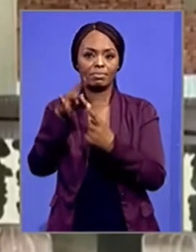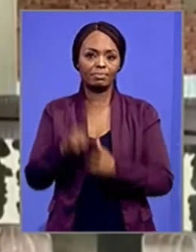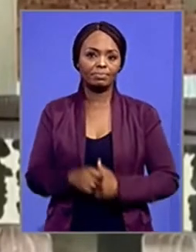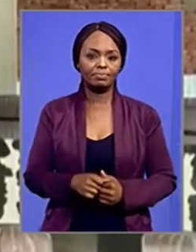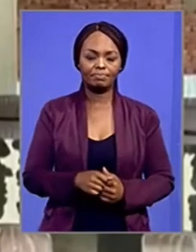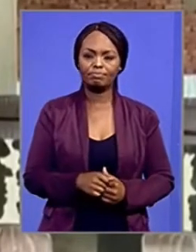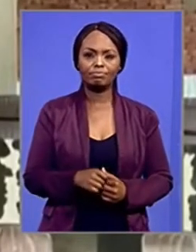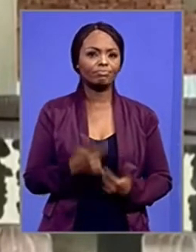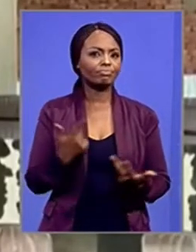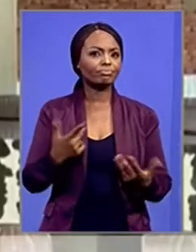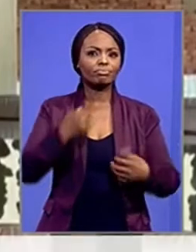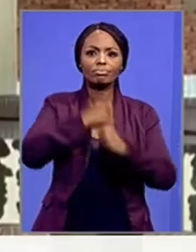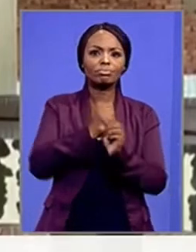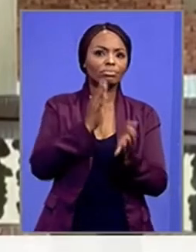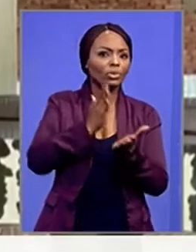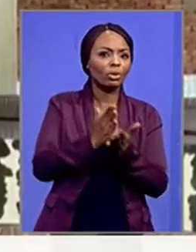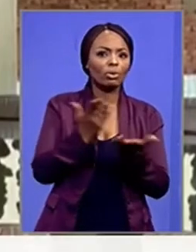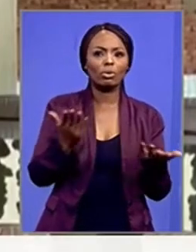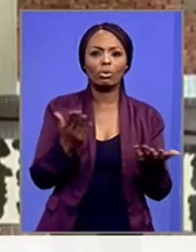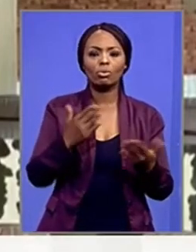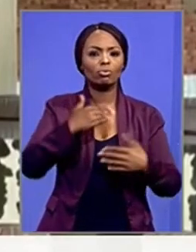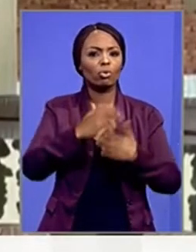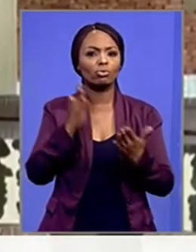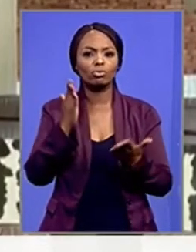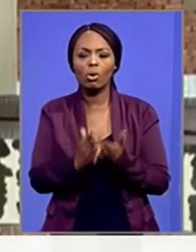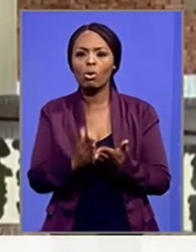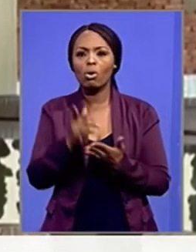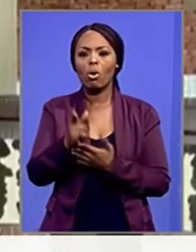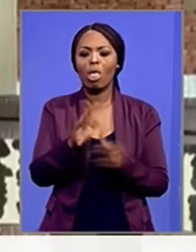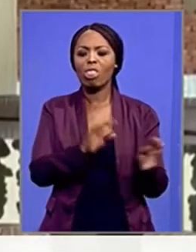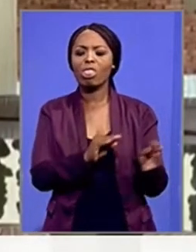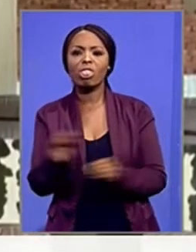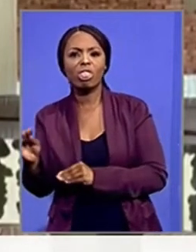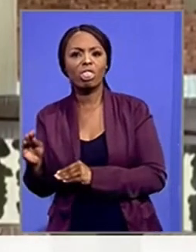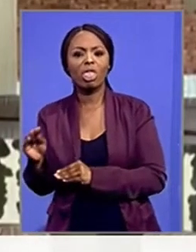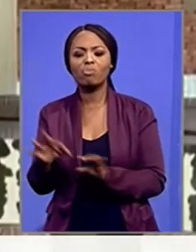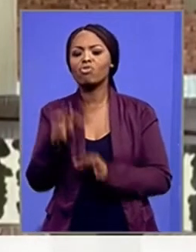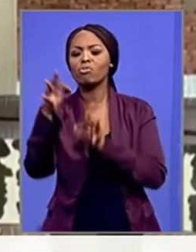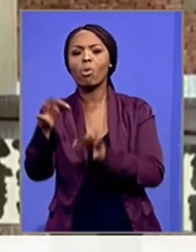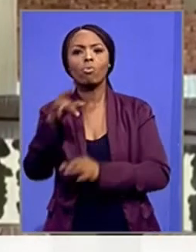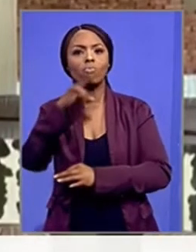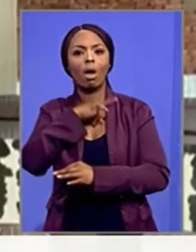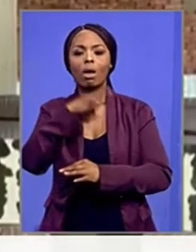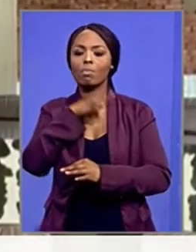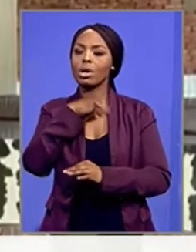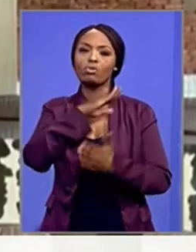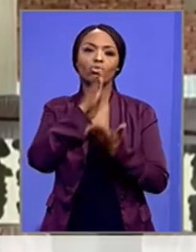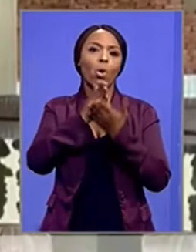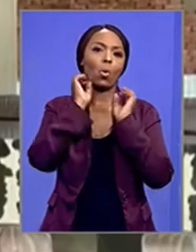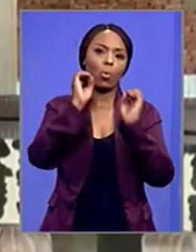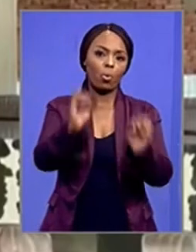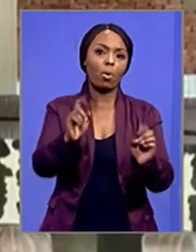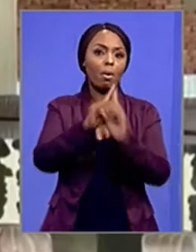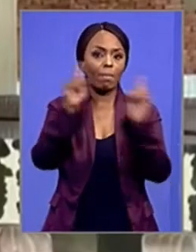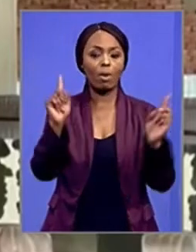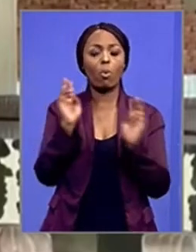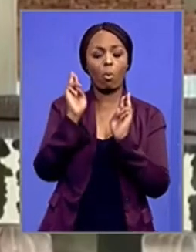what the delay is, what is causing the delay, but I hope that the